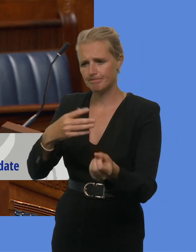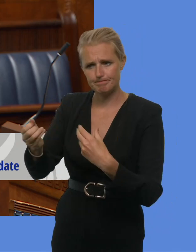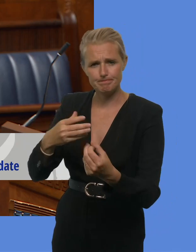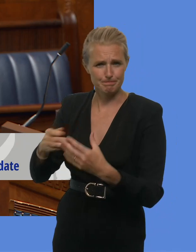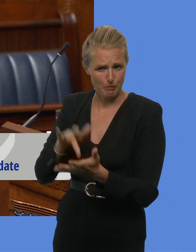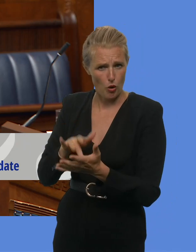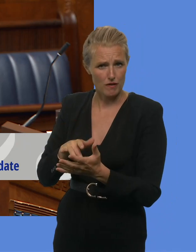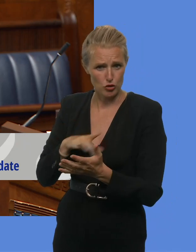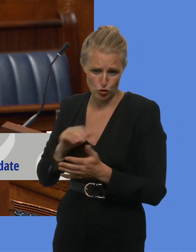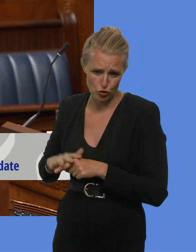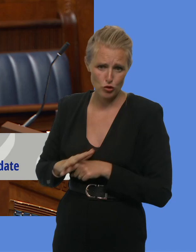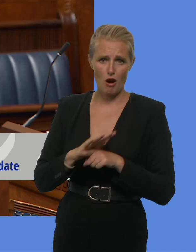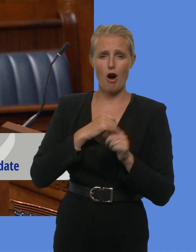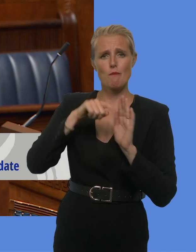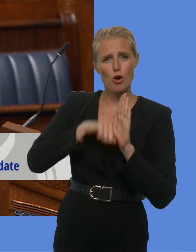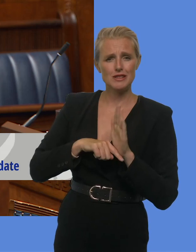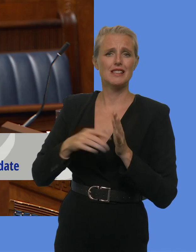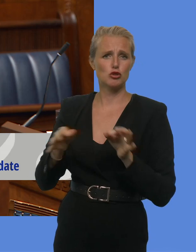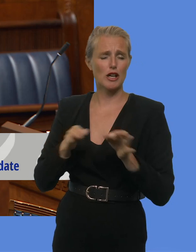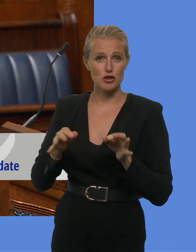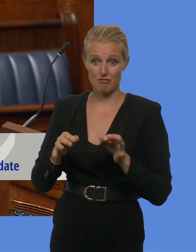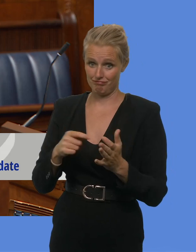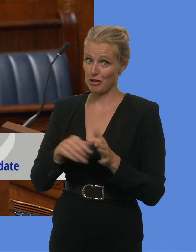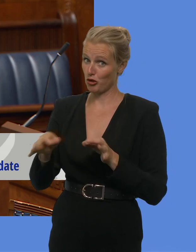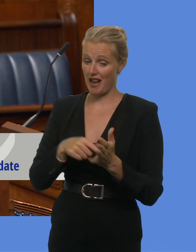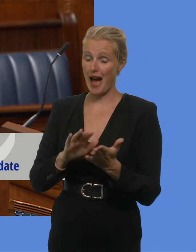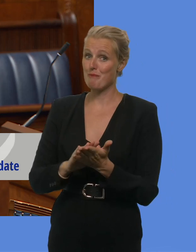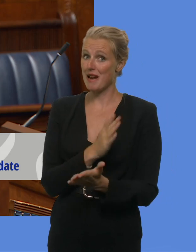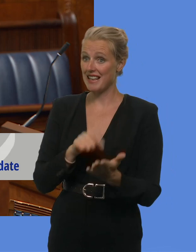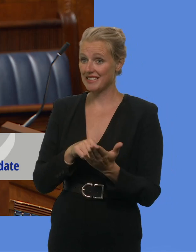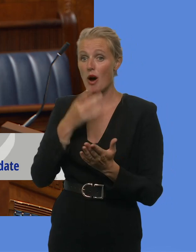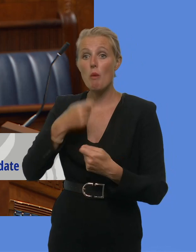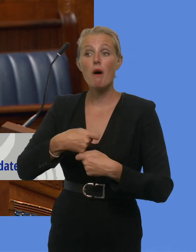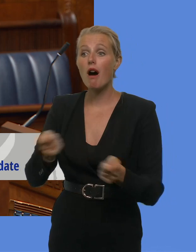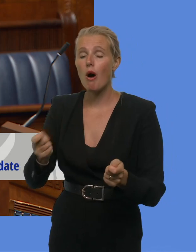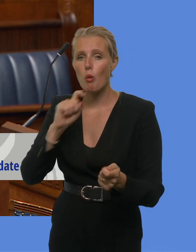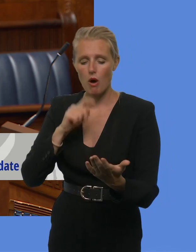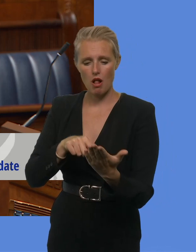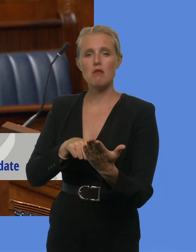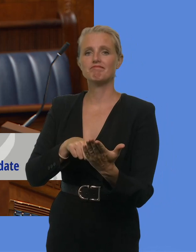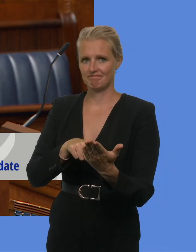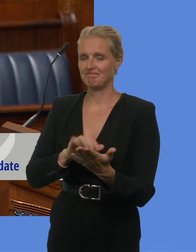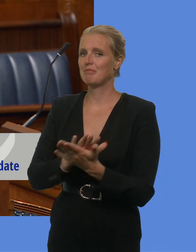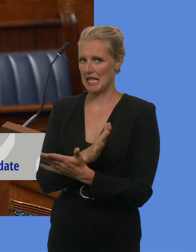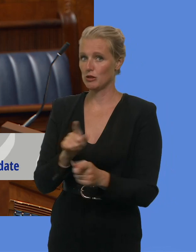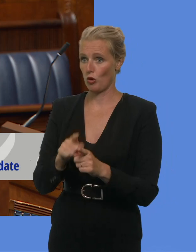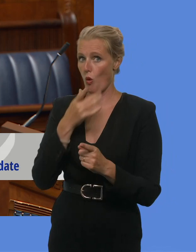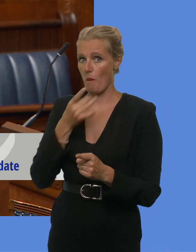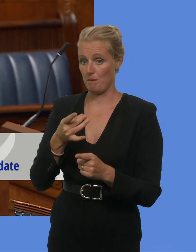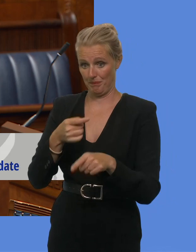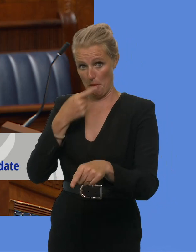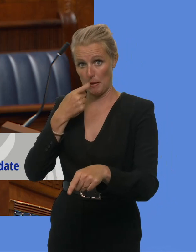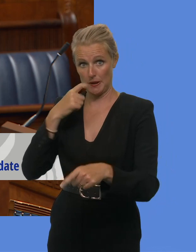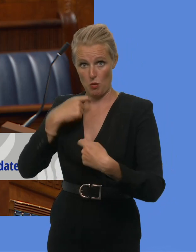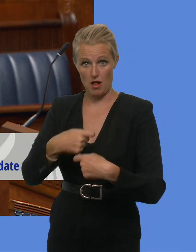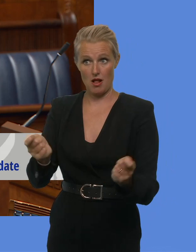others. So I'm really pleased with the strategy. I hope others will be too whenever this is released on Monday. But